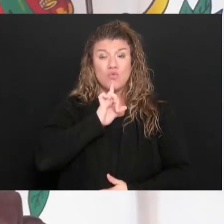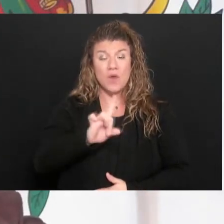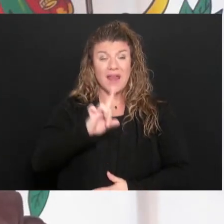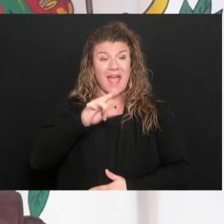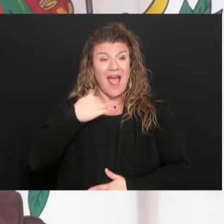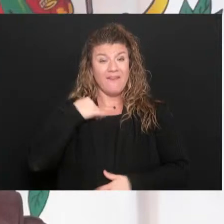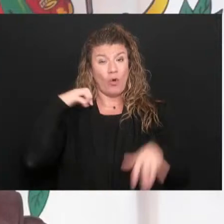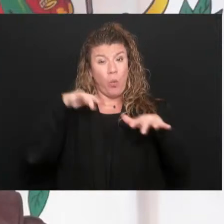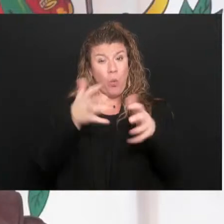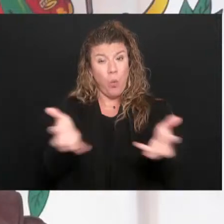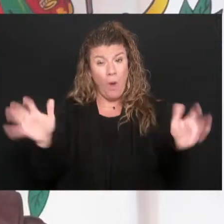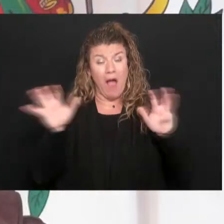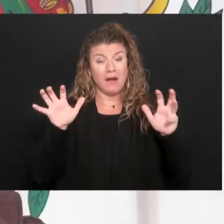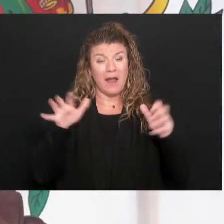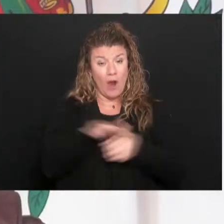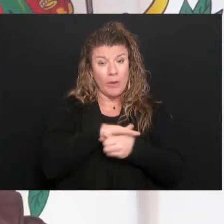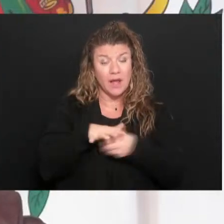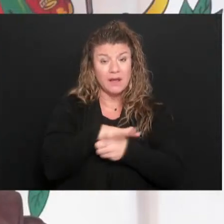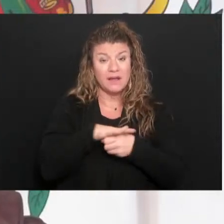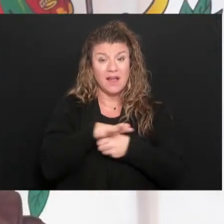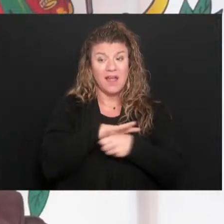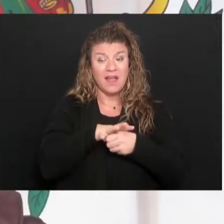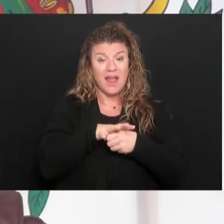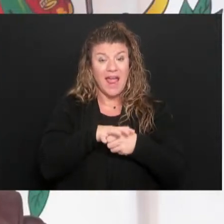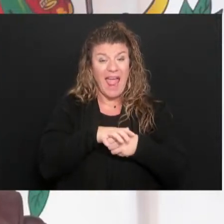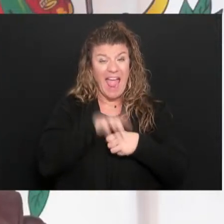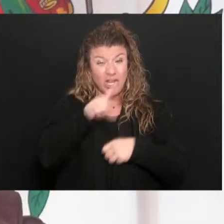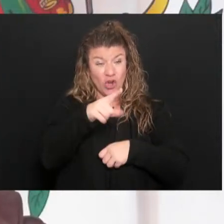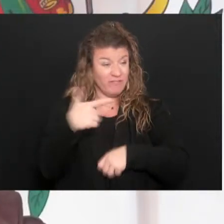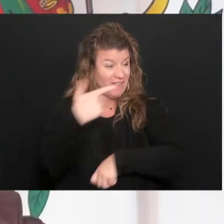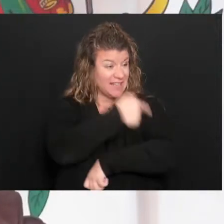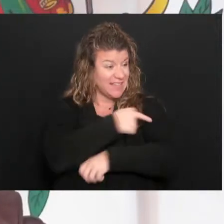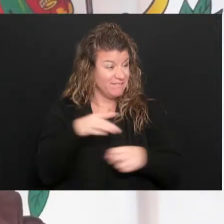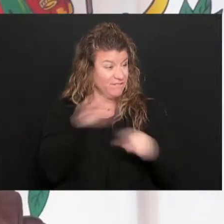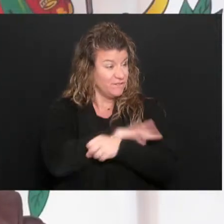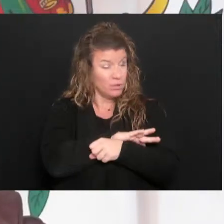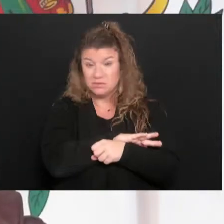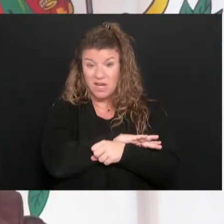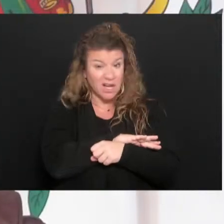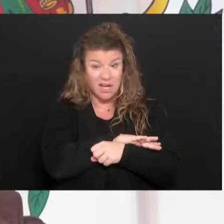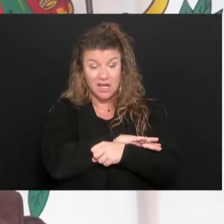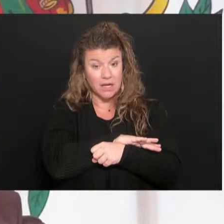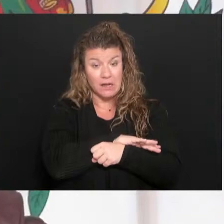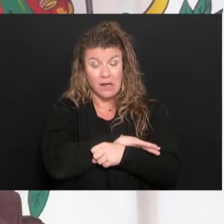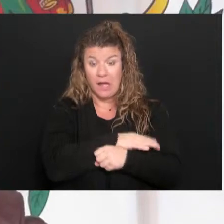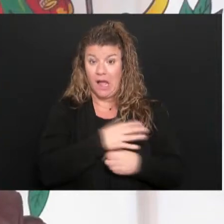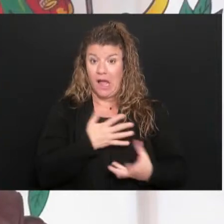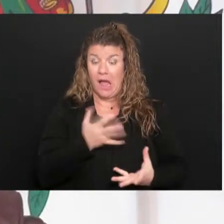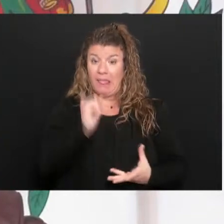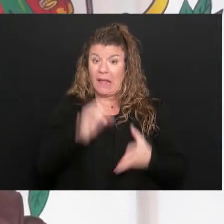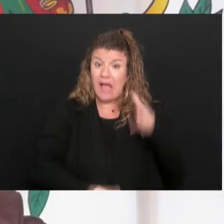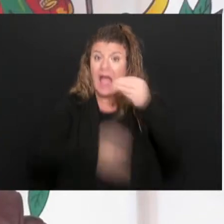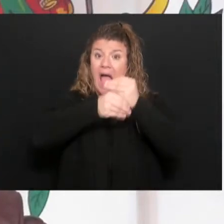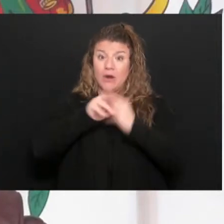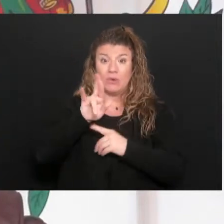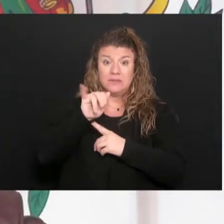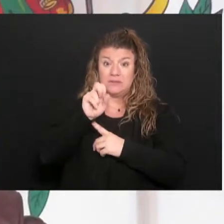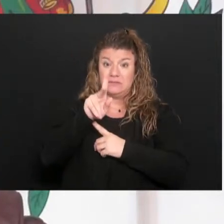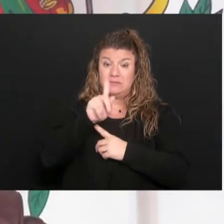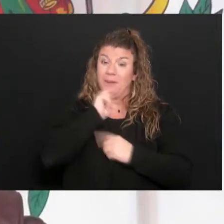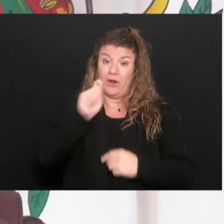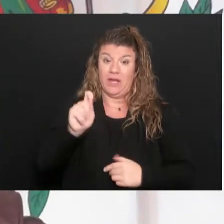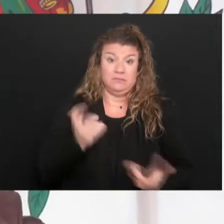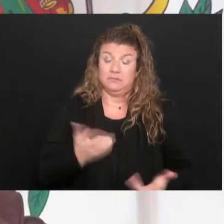crowded place and absolutely you're not fully vaccinated, well, you're cocking a gun at your head. That's all there is to